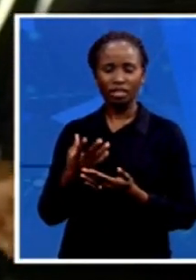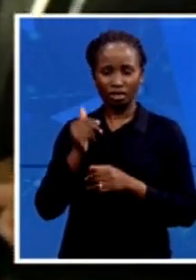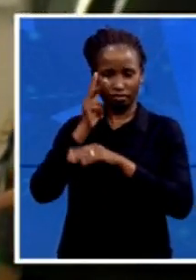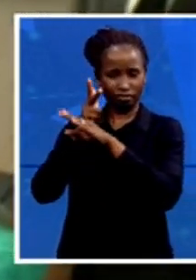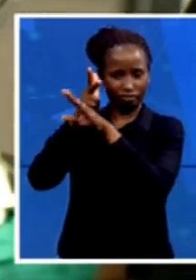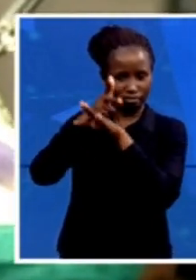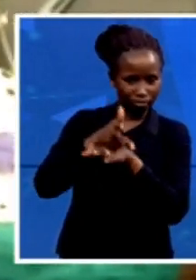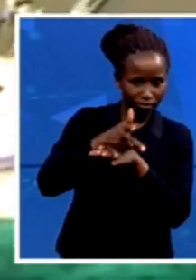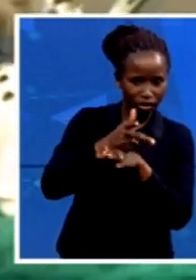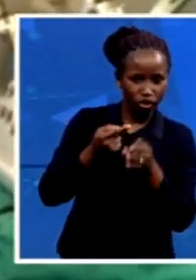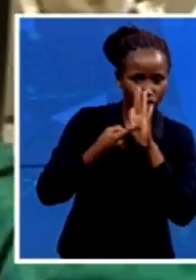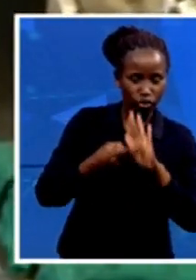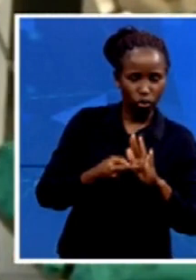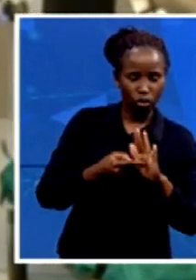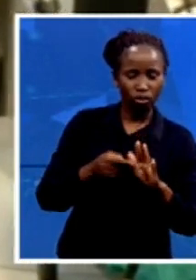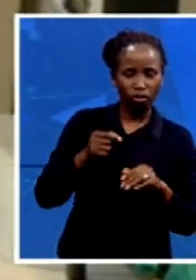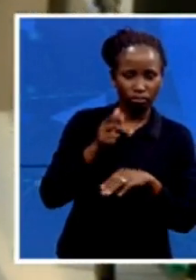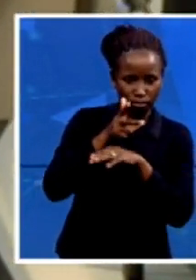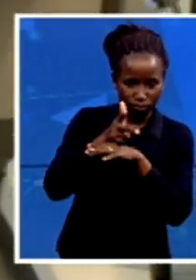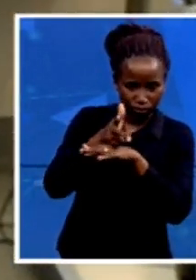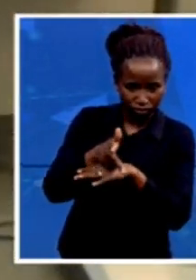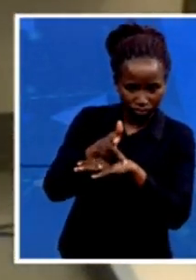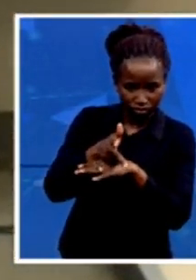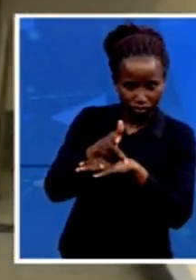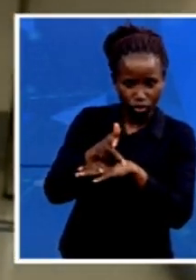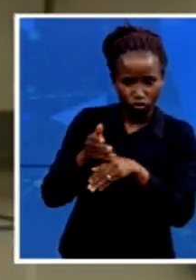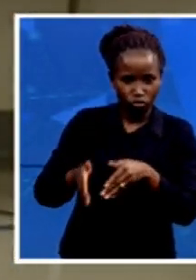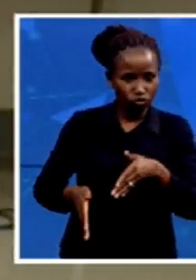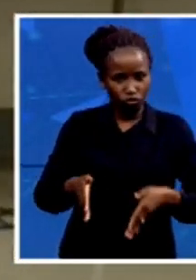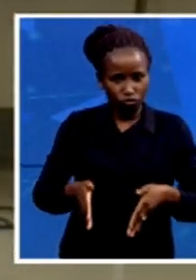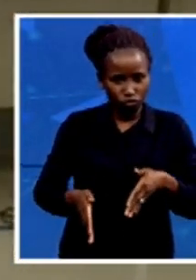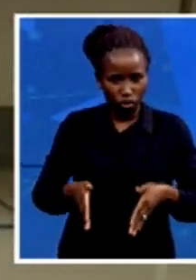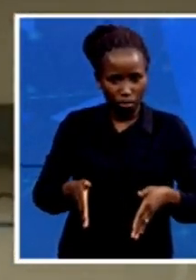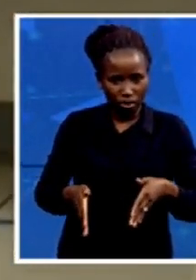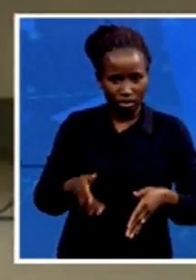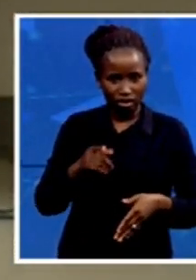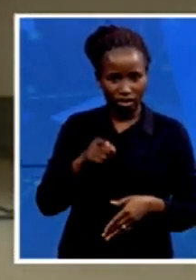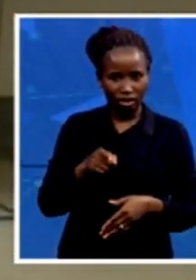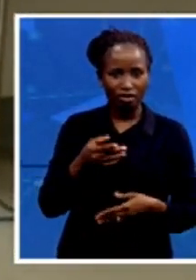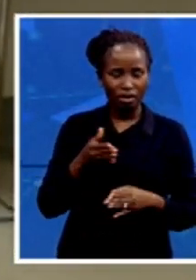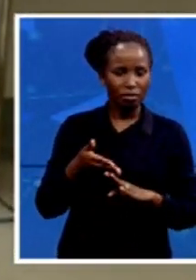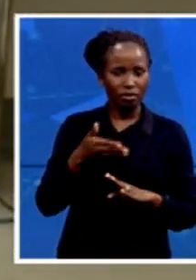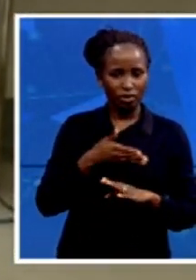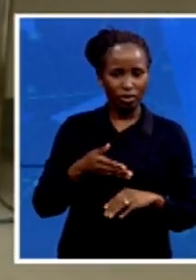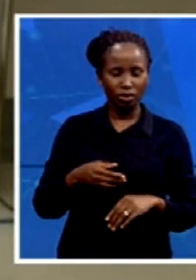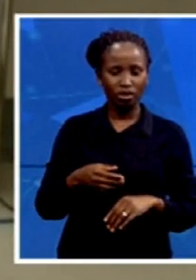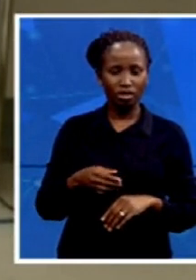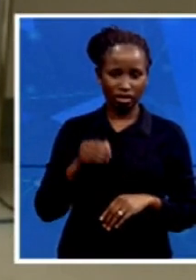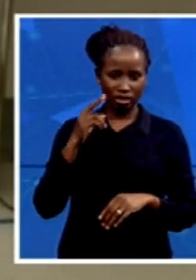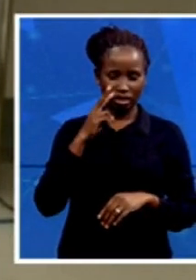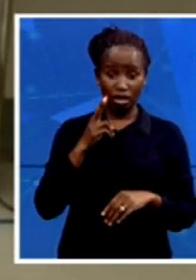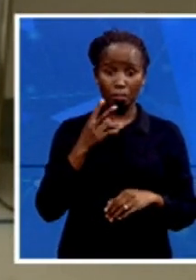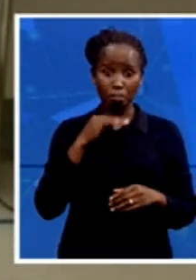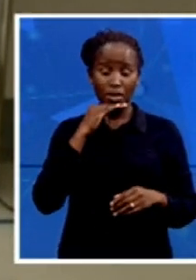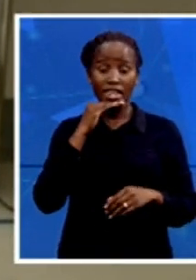Salukazana is talking about. Doctor, you were working on it a little bit earlier. Yes. What does it feel like to sit there and control it? It's